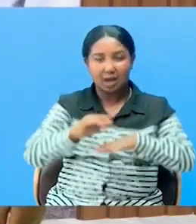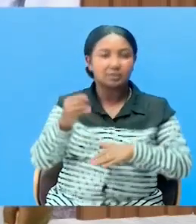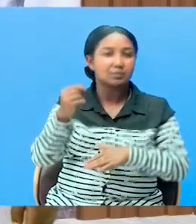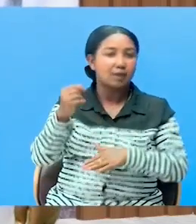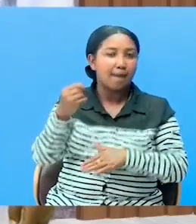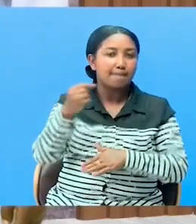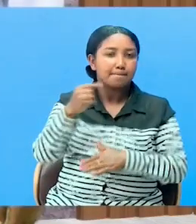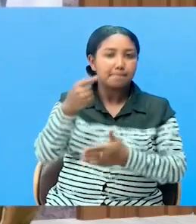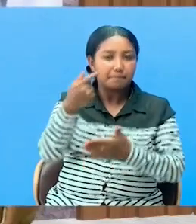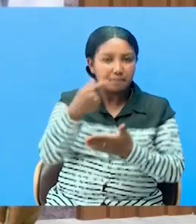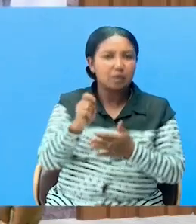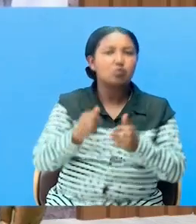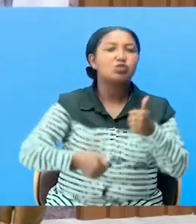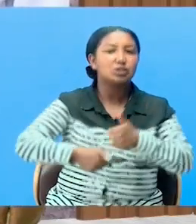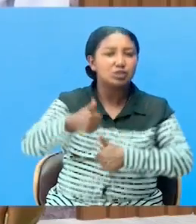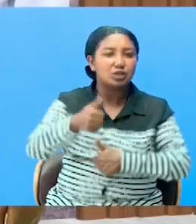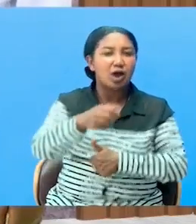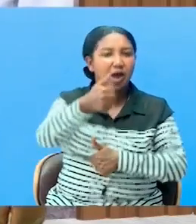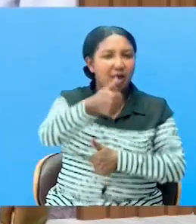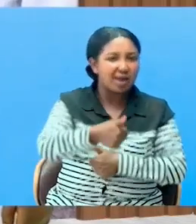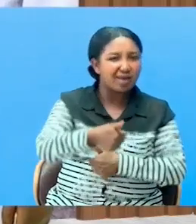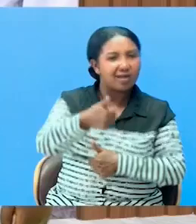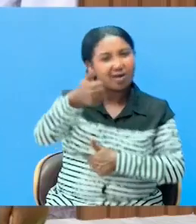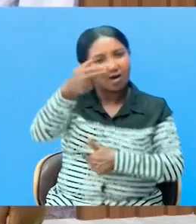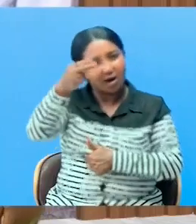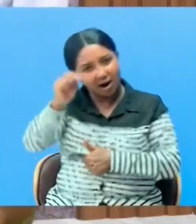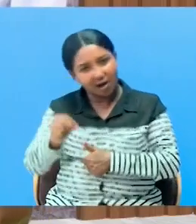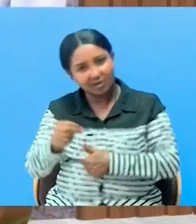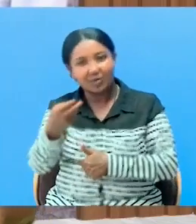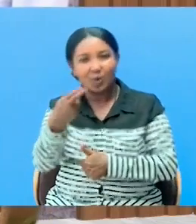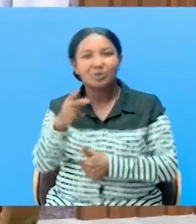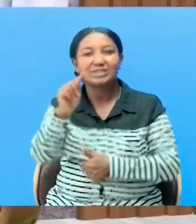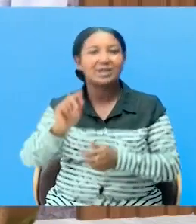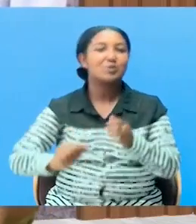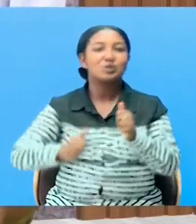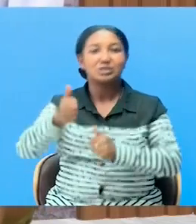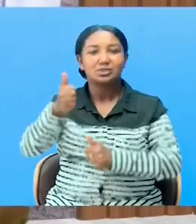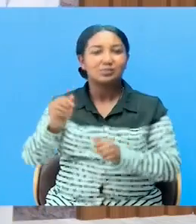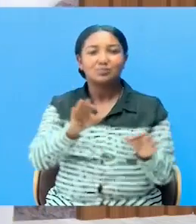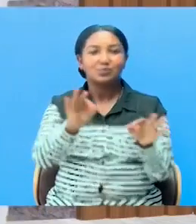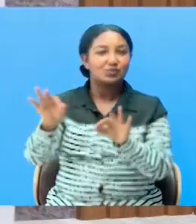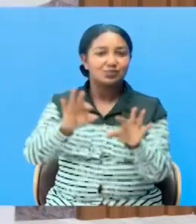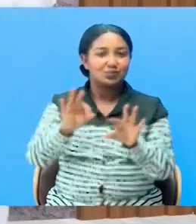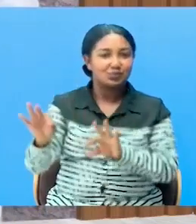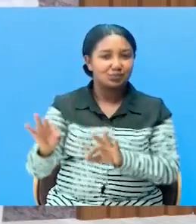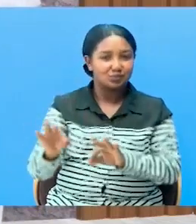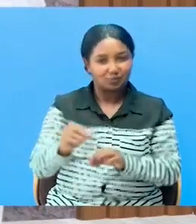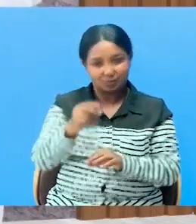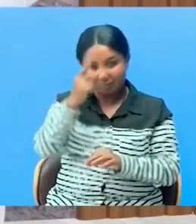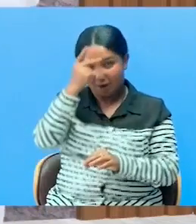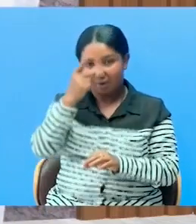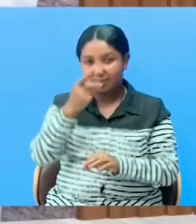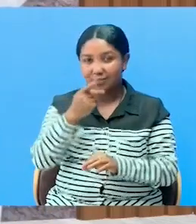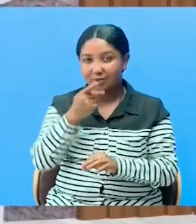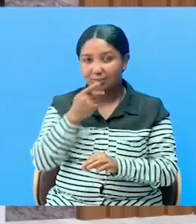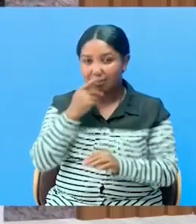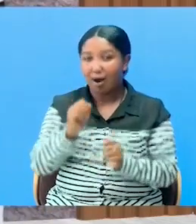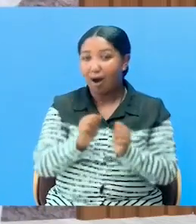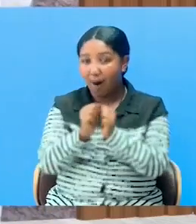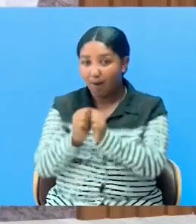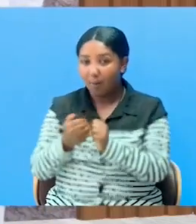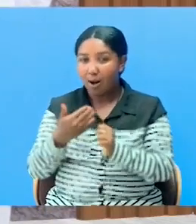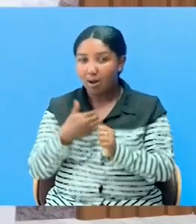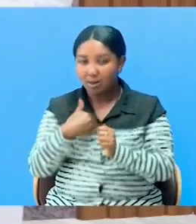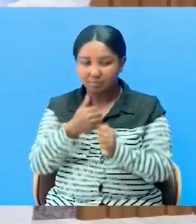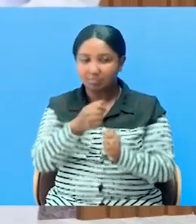Which article we come? Is it you can put A, an, or Z? Dear parents or a person near to